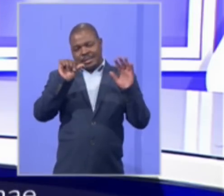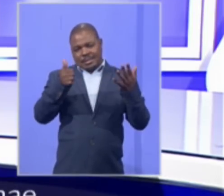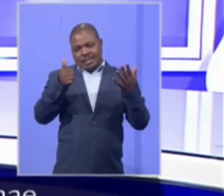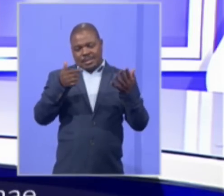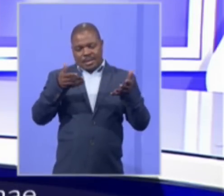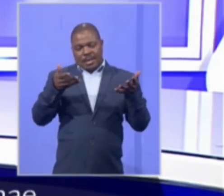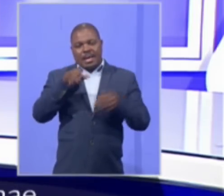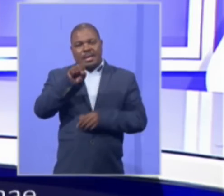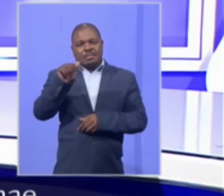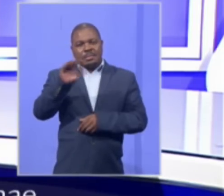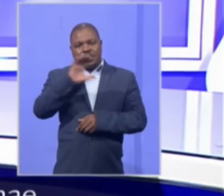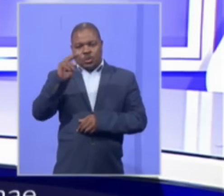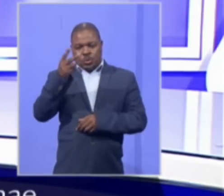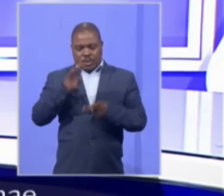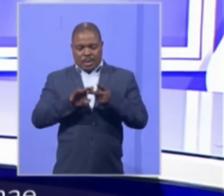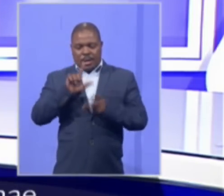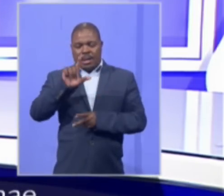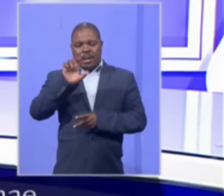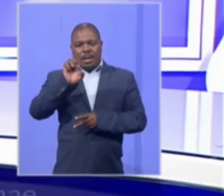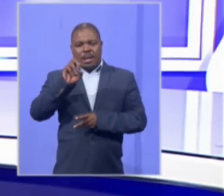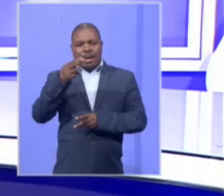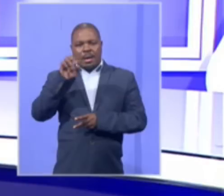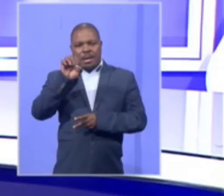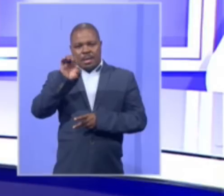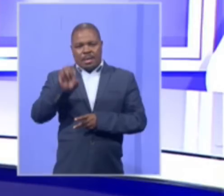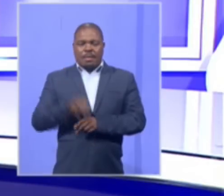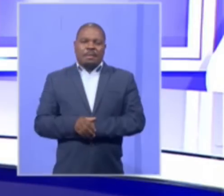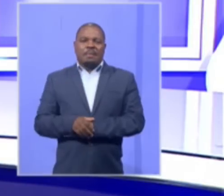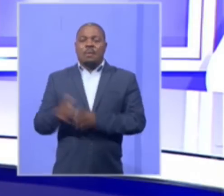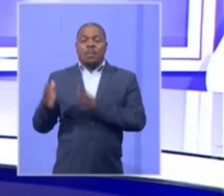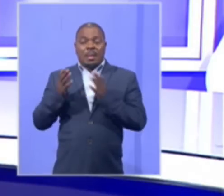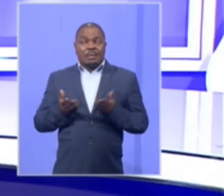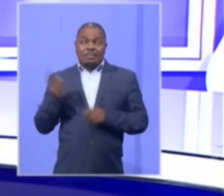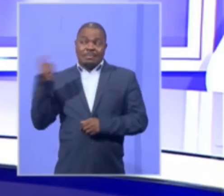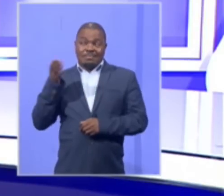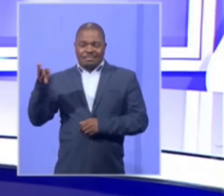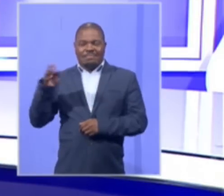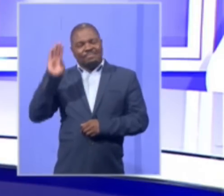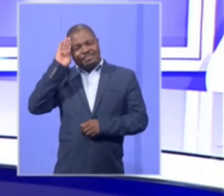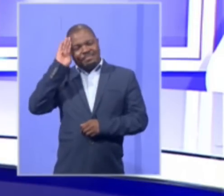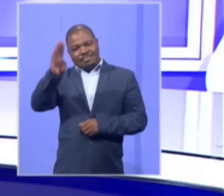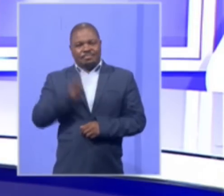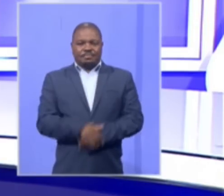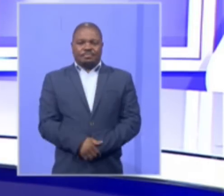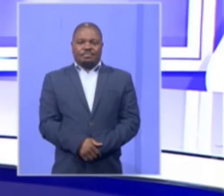SABC 2 le lehae go latela kakanyo ya maemo a boso Thobela.